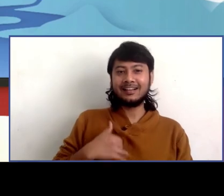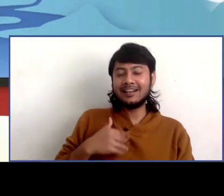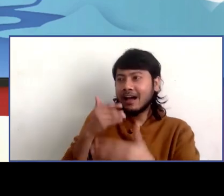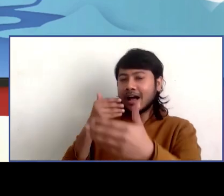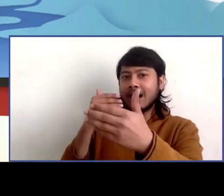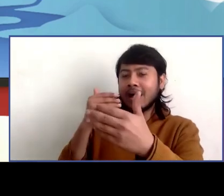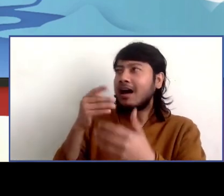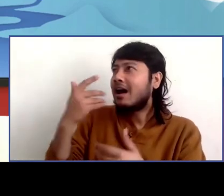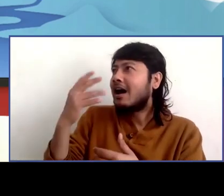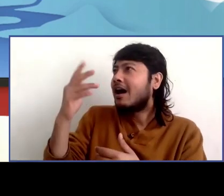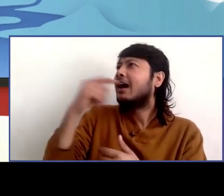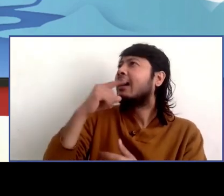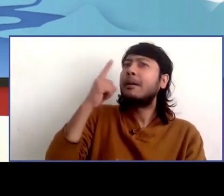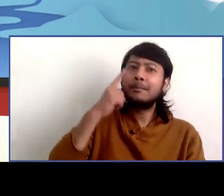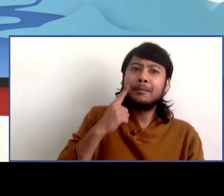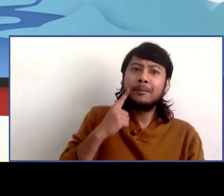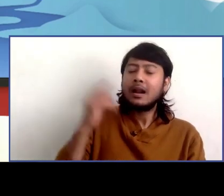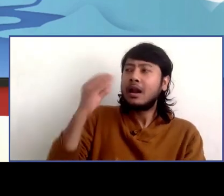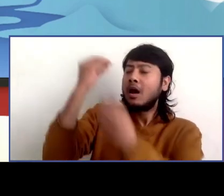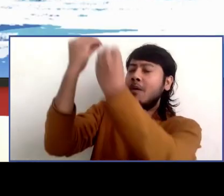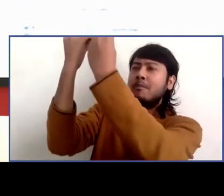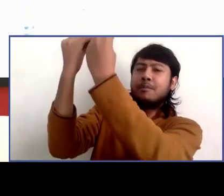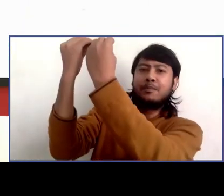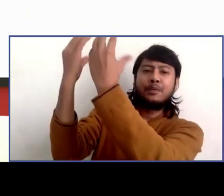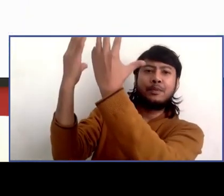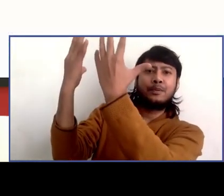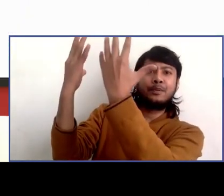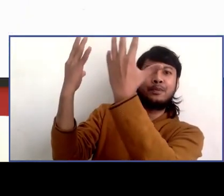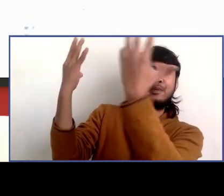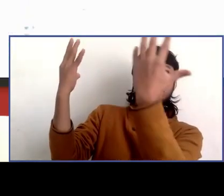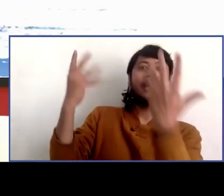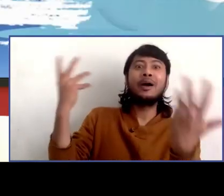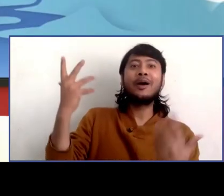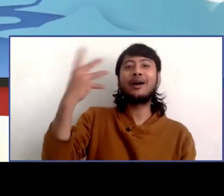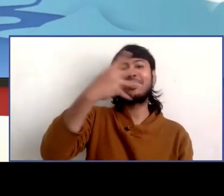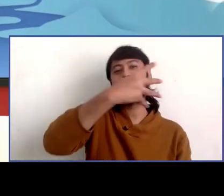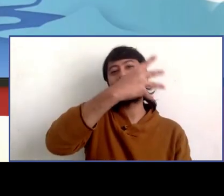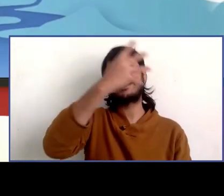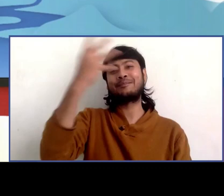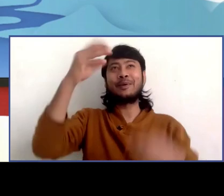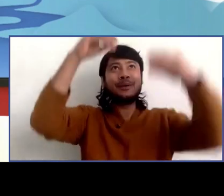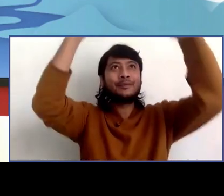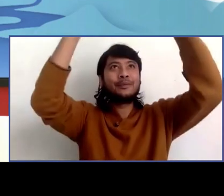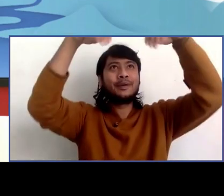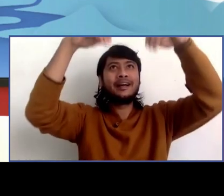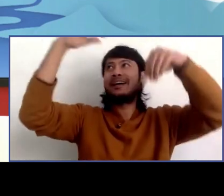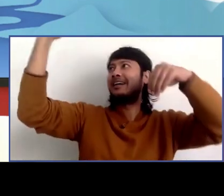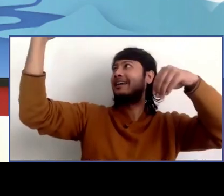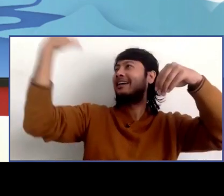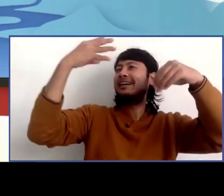colors. Yes, the rainbow. Will you come with me